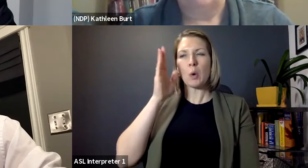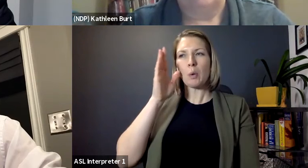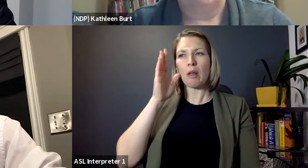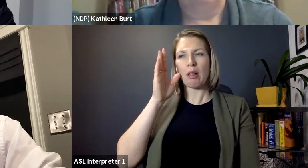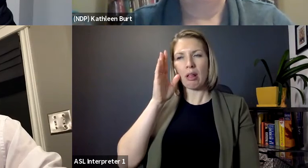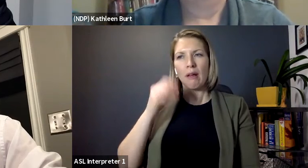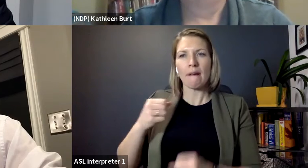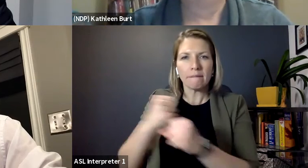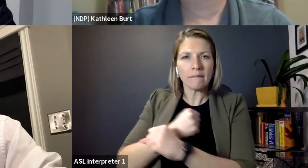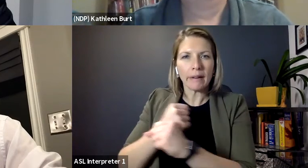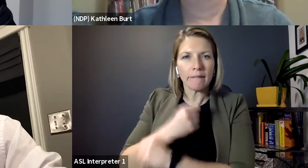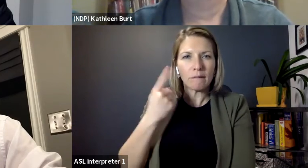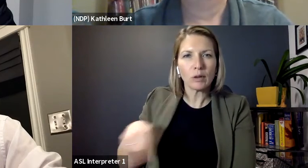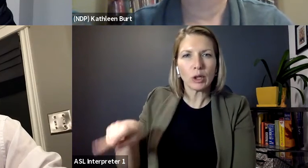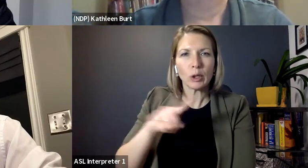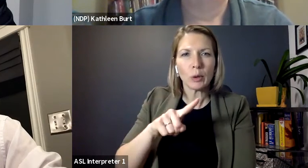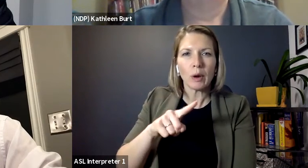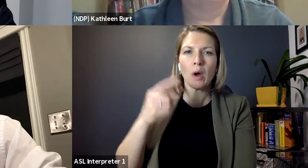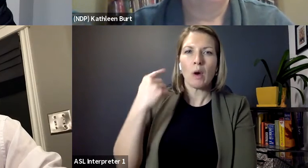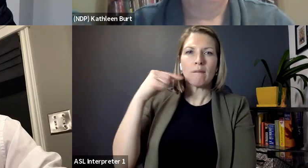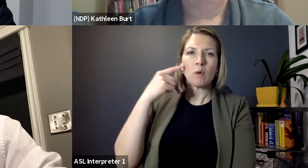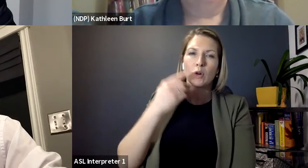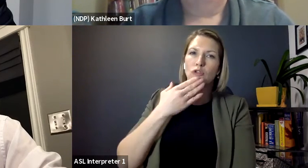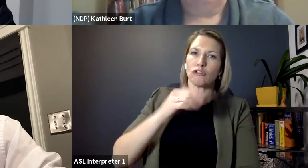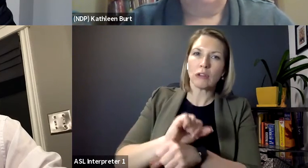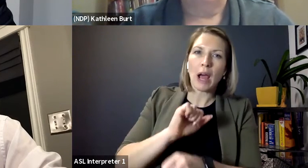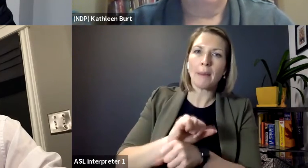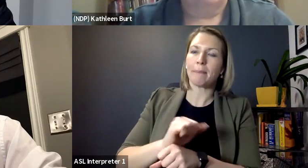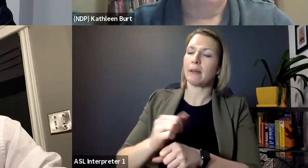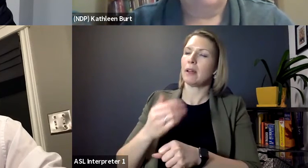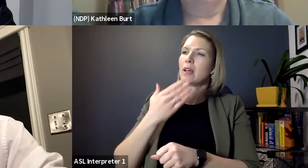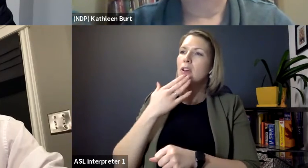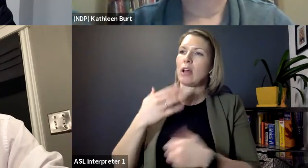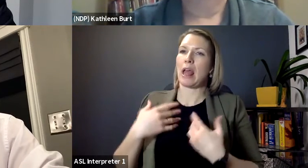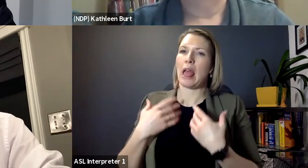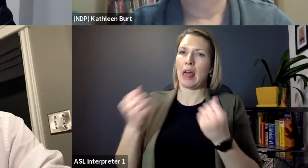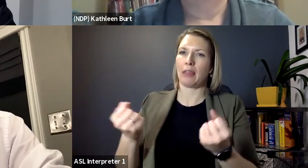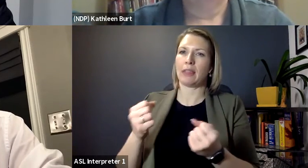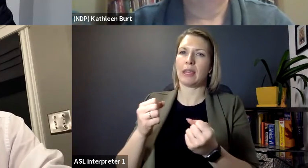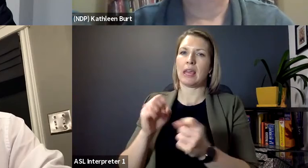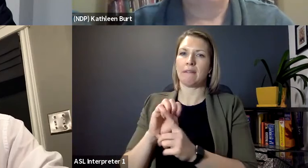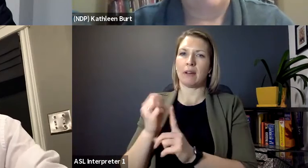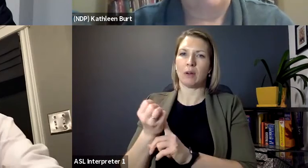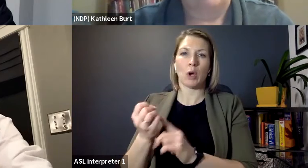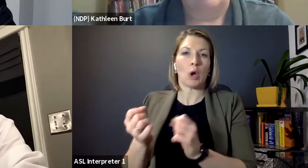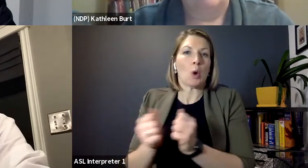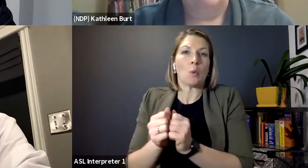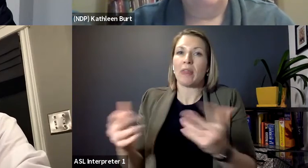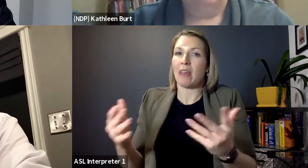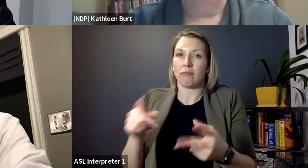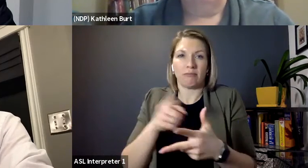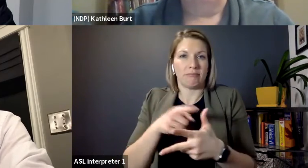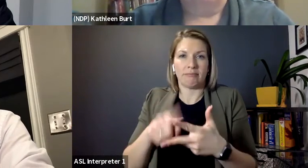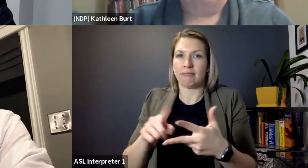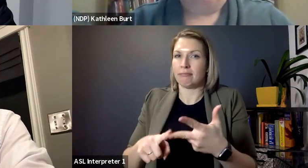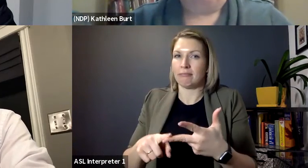jobs for you, and a healthy environment. Thank you. Because without that, nothing else matters. Thank